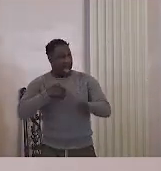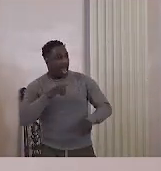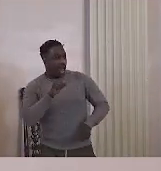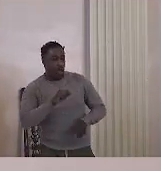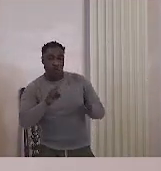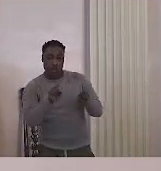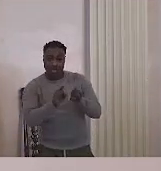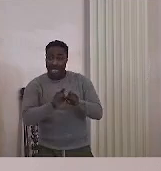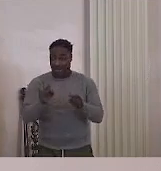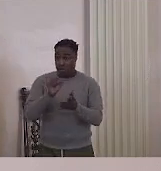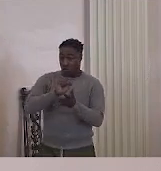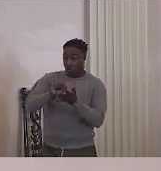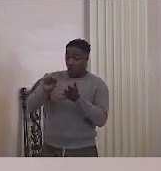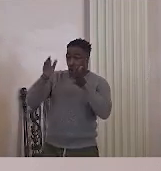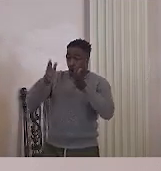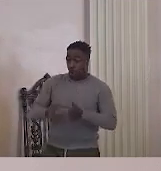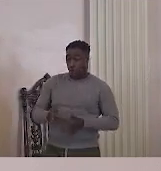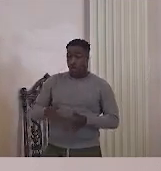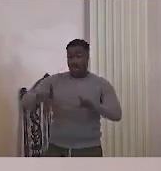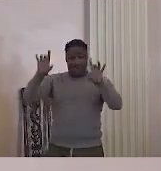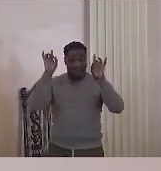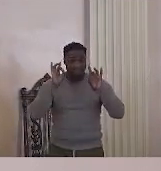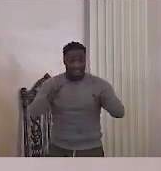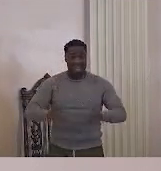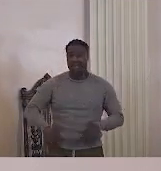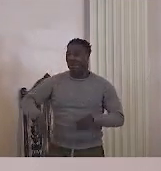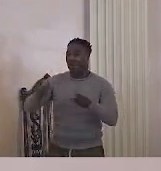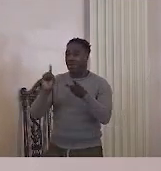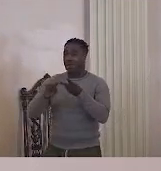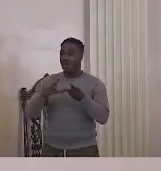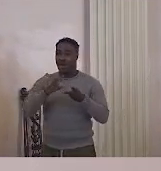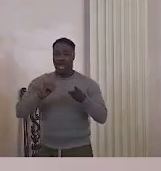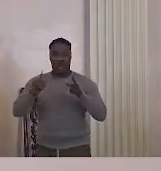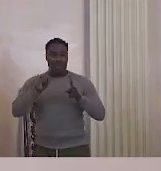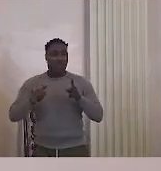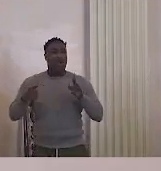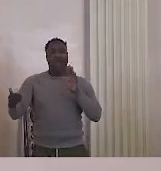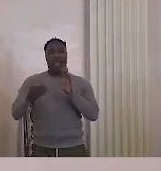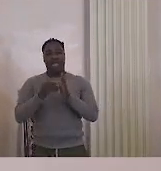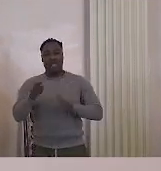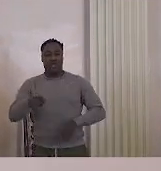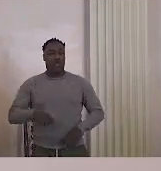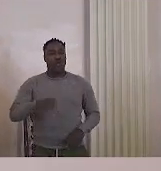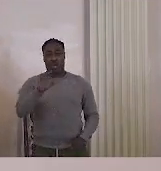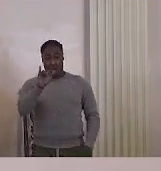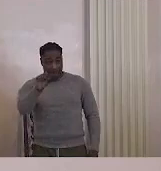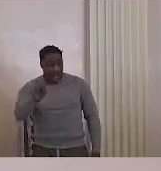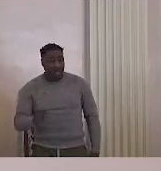says the author, of hate and bigotry and bias.